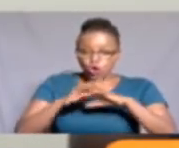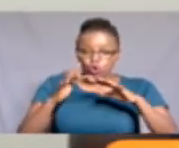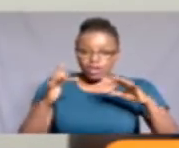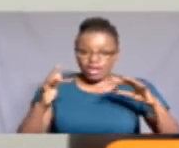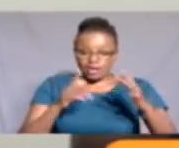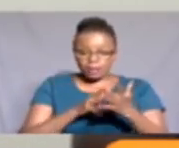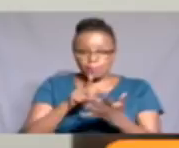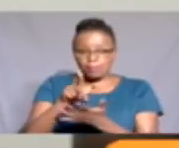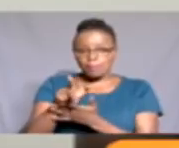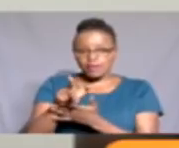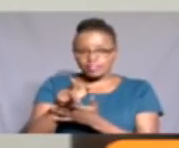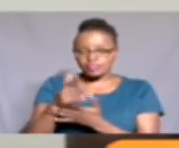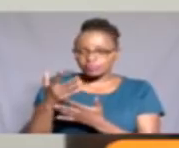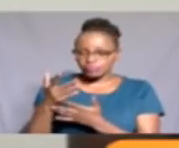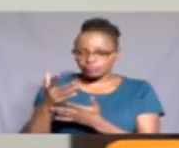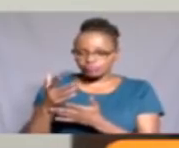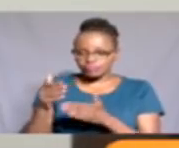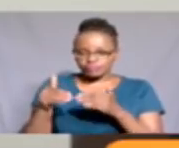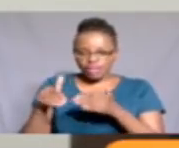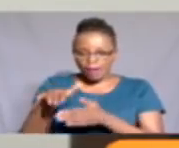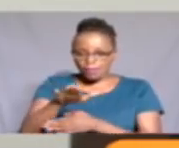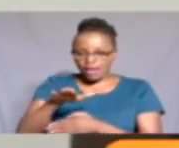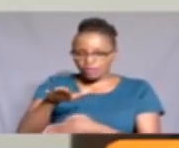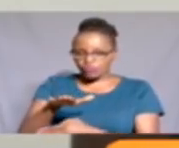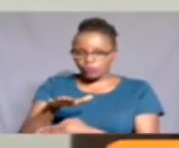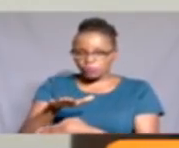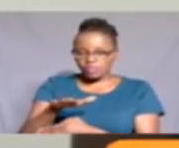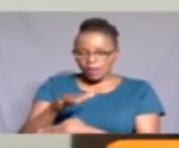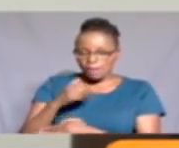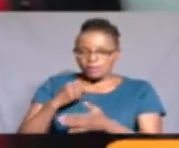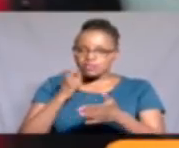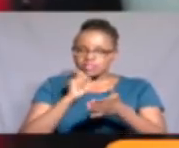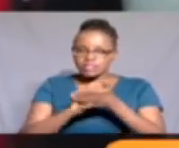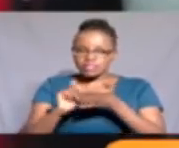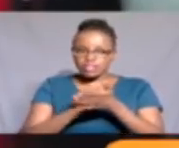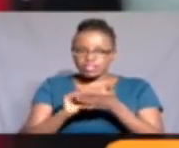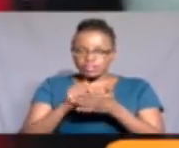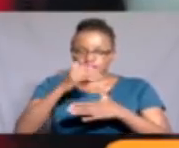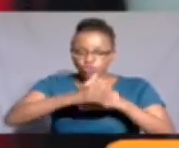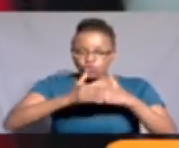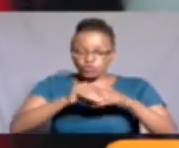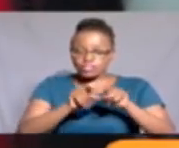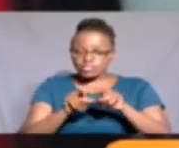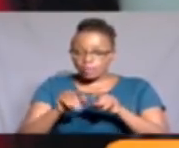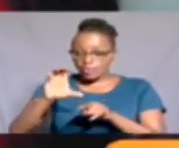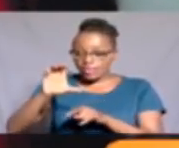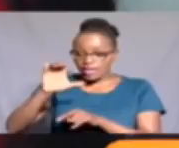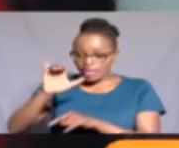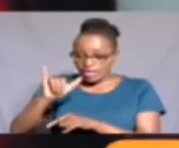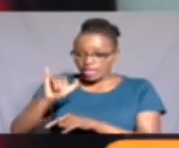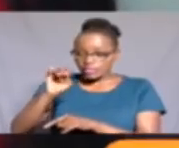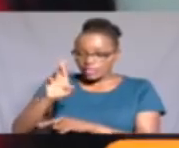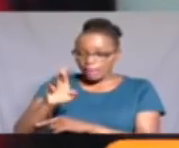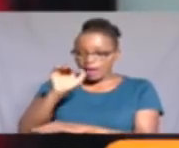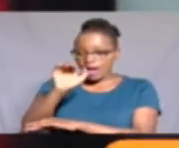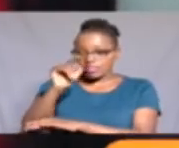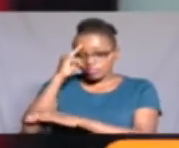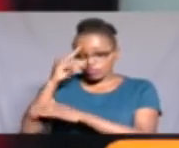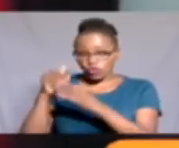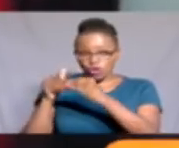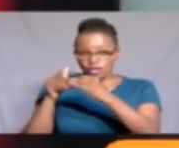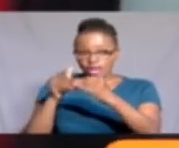payment gateway. So I wrote from that computer at the cyber seeking for